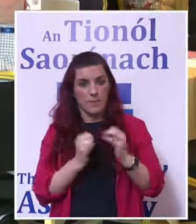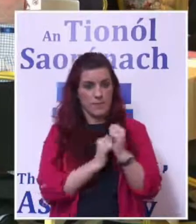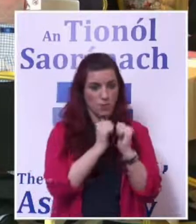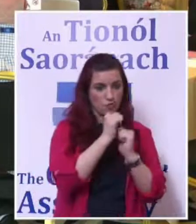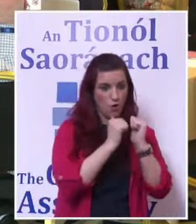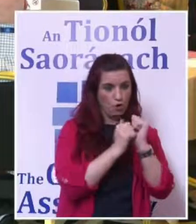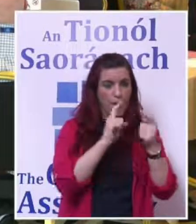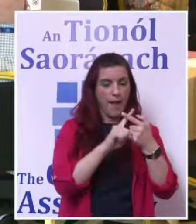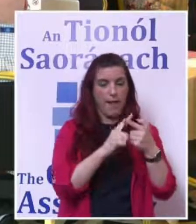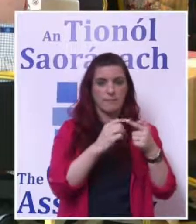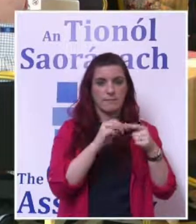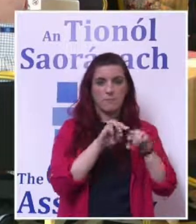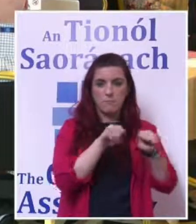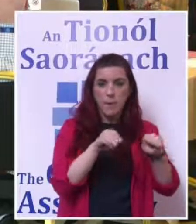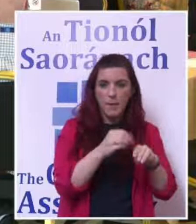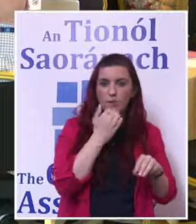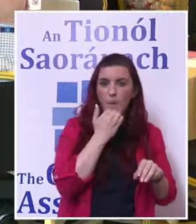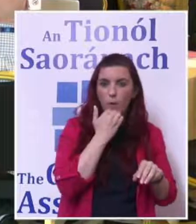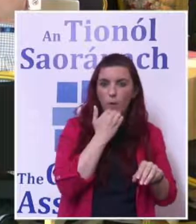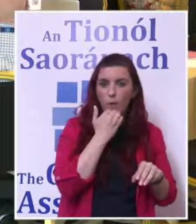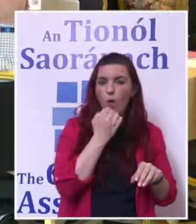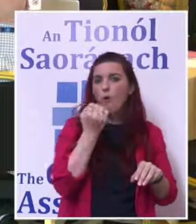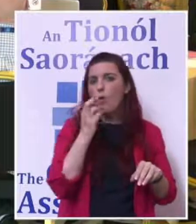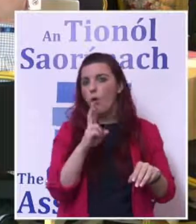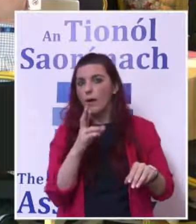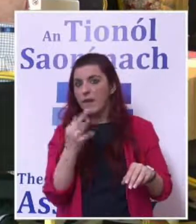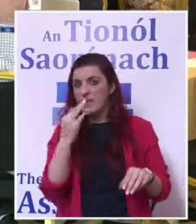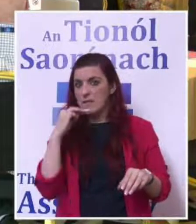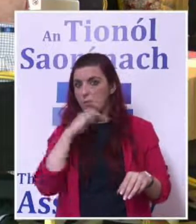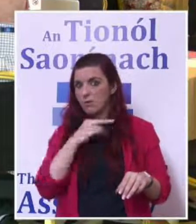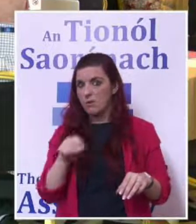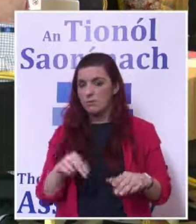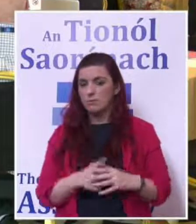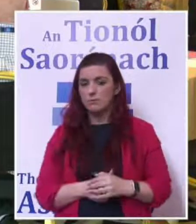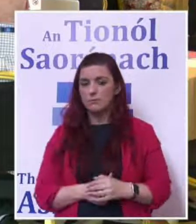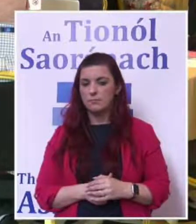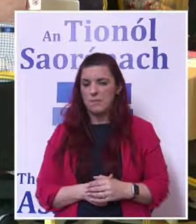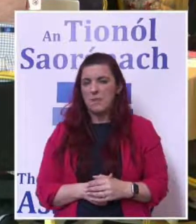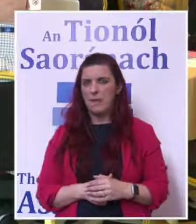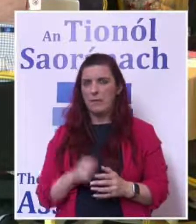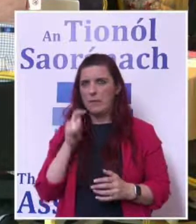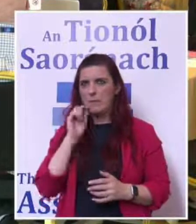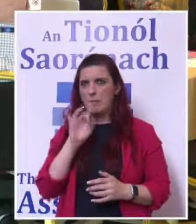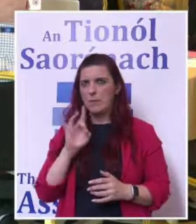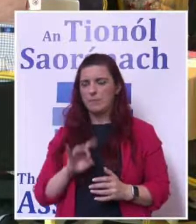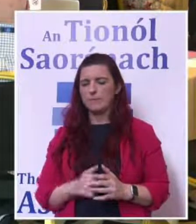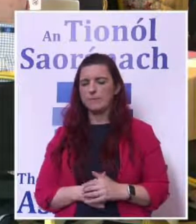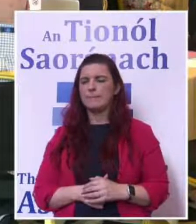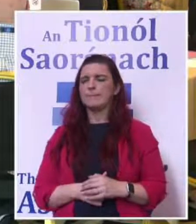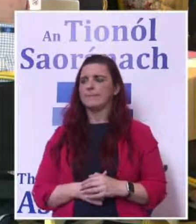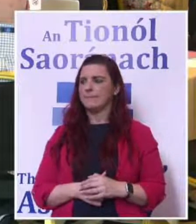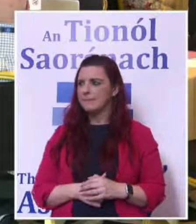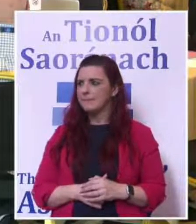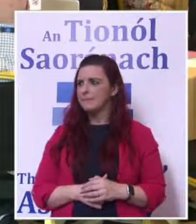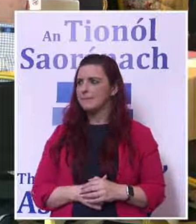structures and population, or whether that matters at all. I suppose that's my question, if that makes sense.